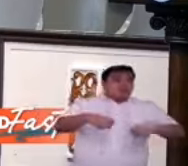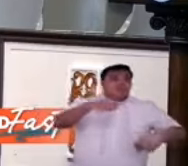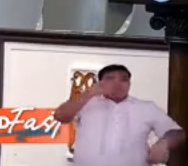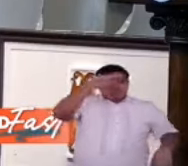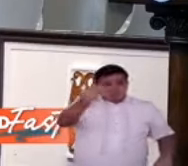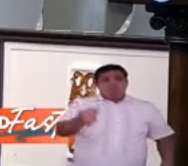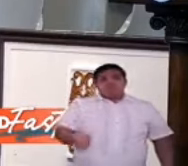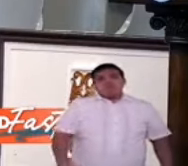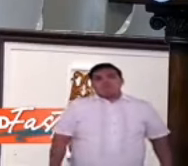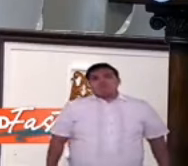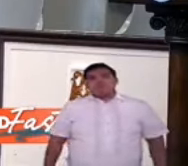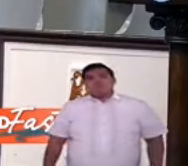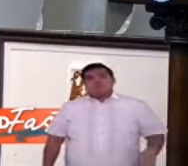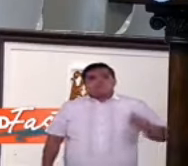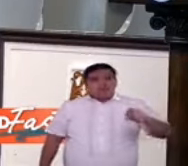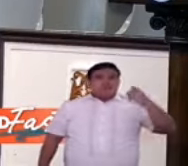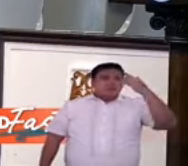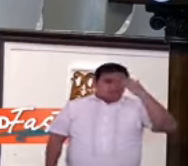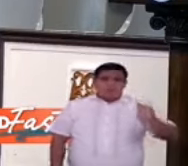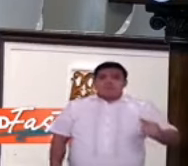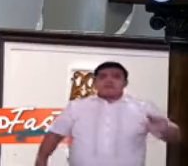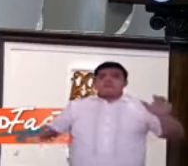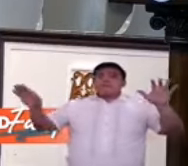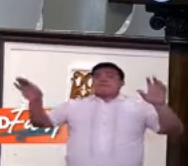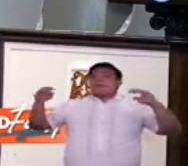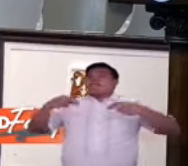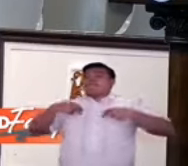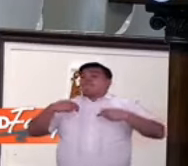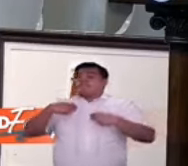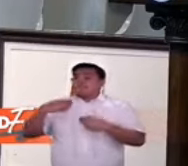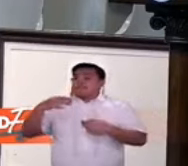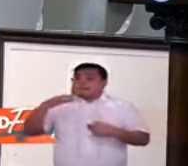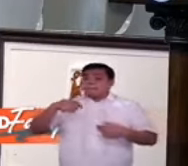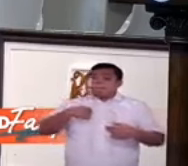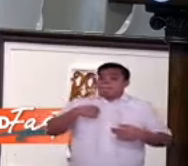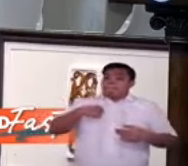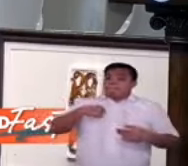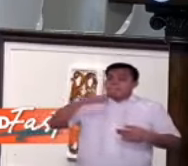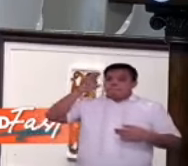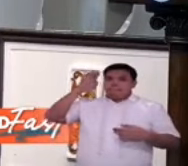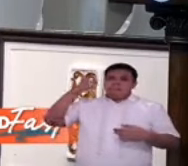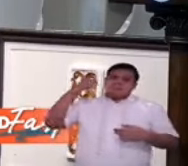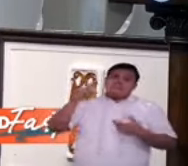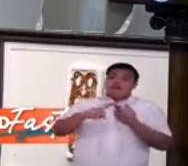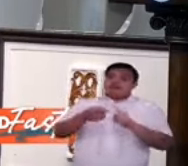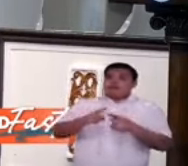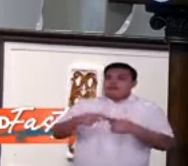you know, ang akong mekaniko, ang iyang anak, gipa-eskwela niya Christian school dito sa